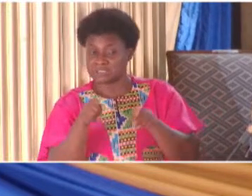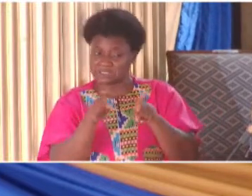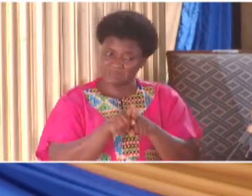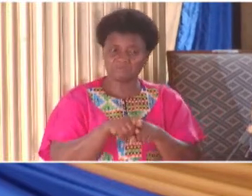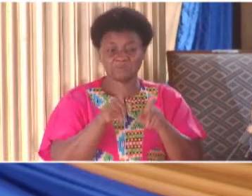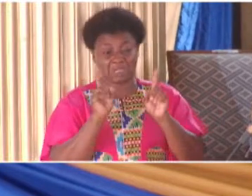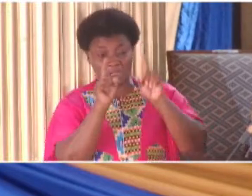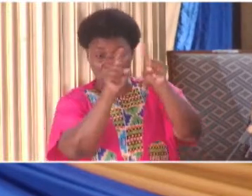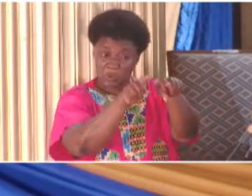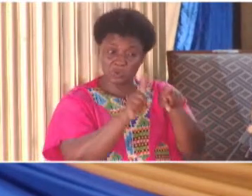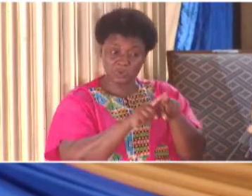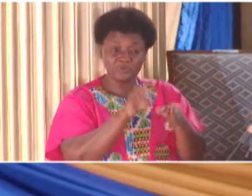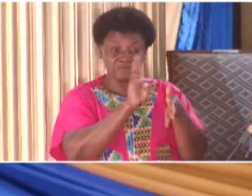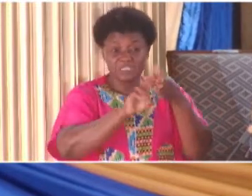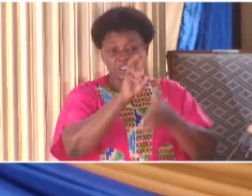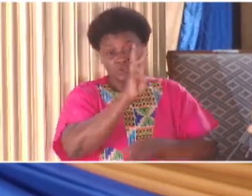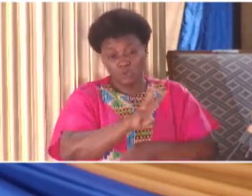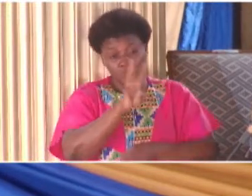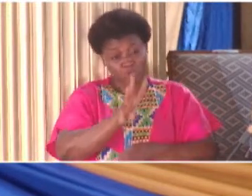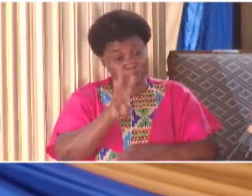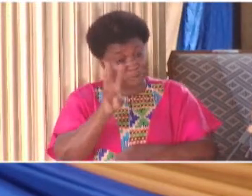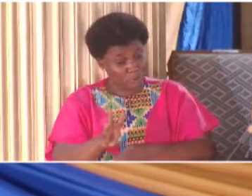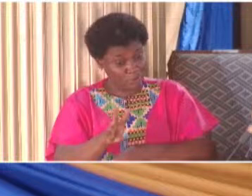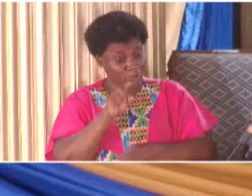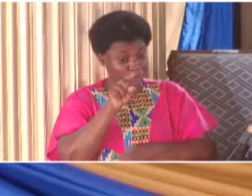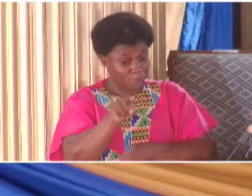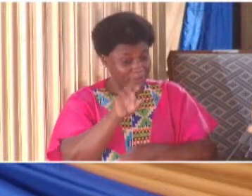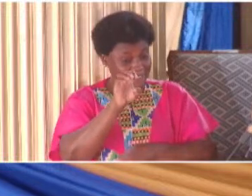also go to the university website,